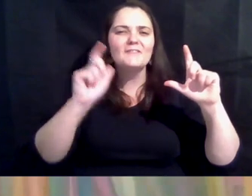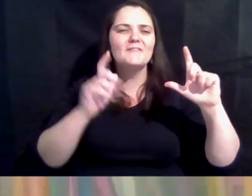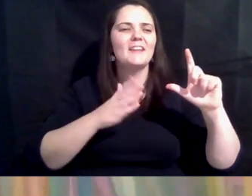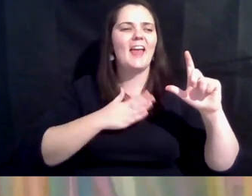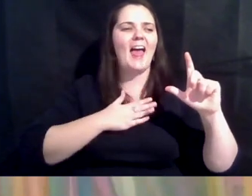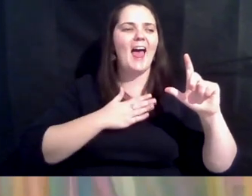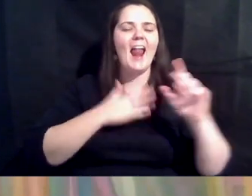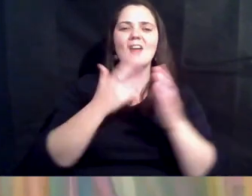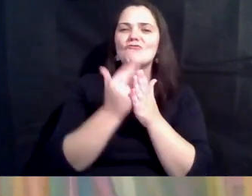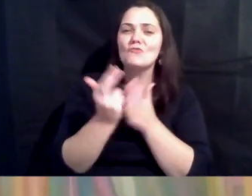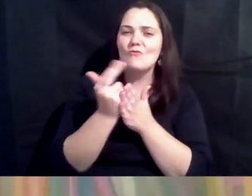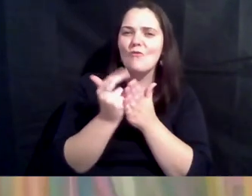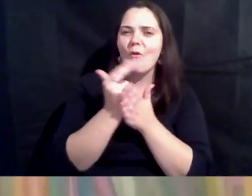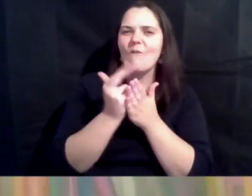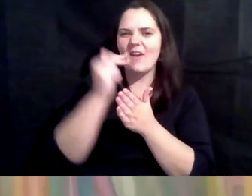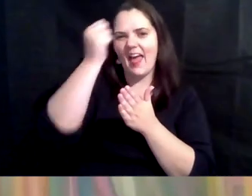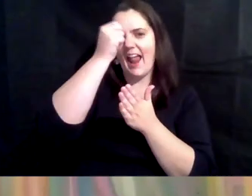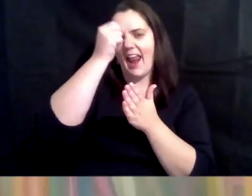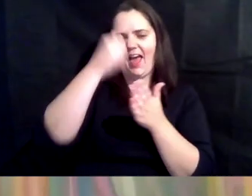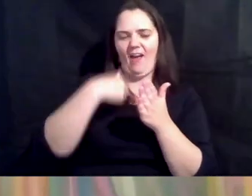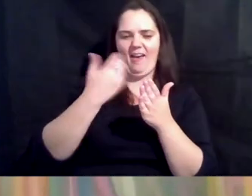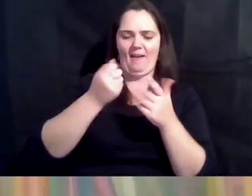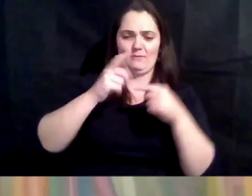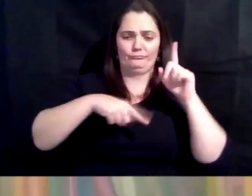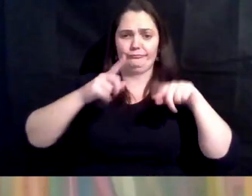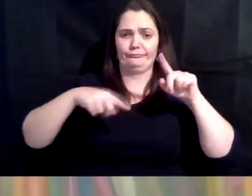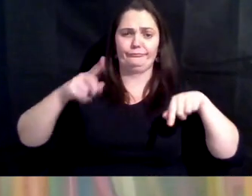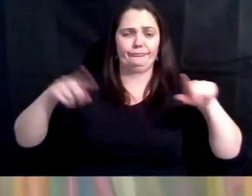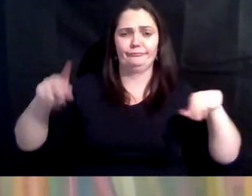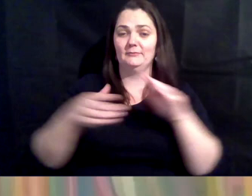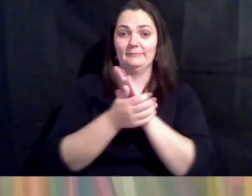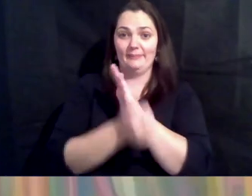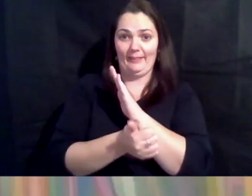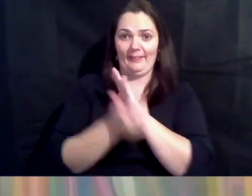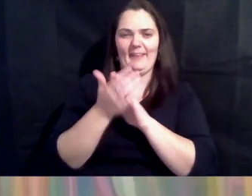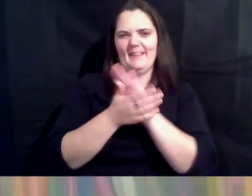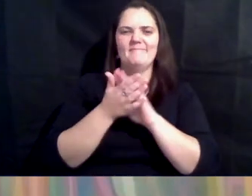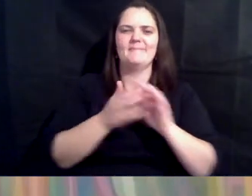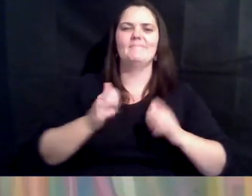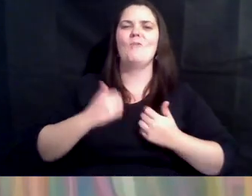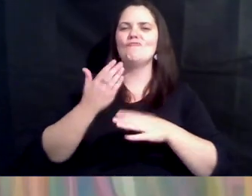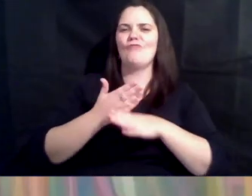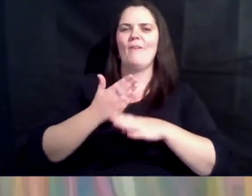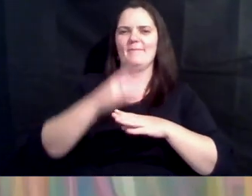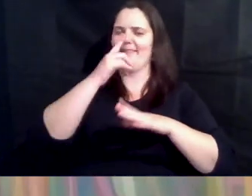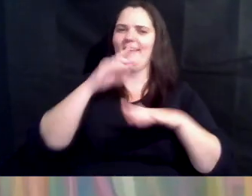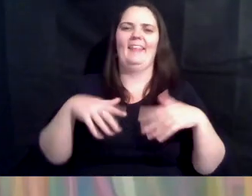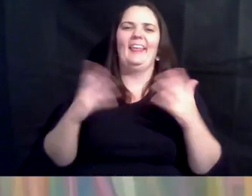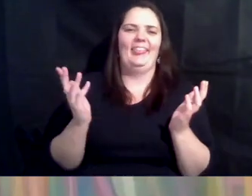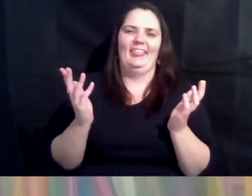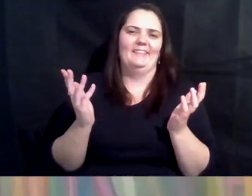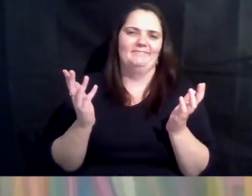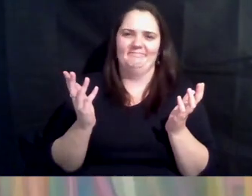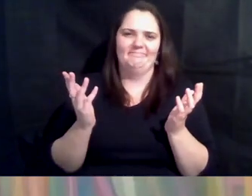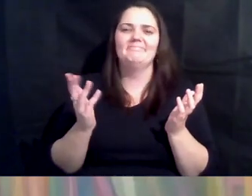kind of convoluted title because it allows me to think that I can do lots of different things, and thereby everything that I make in